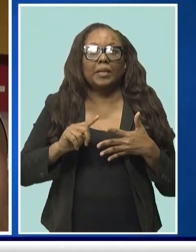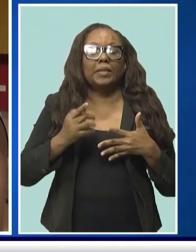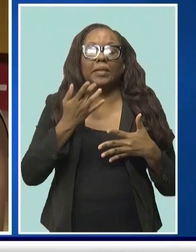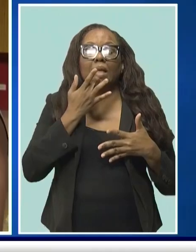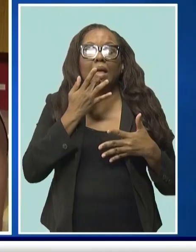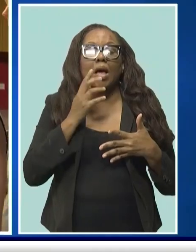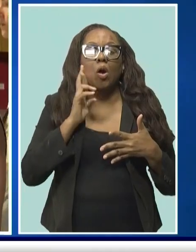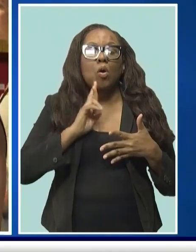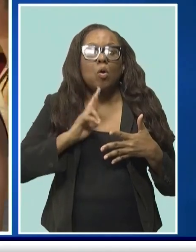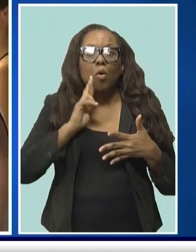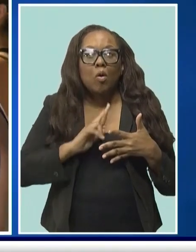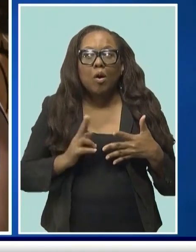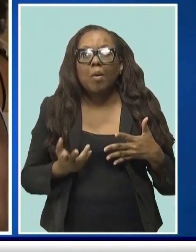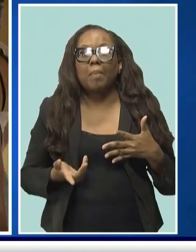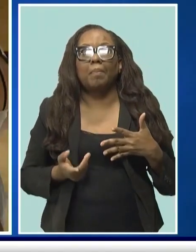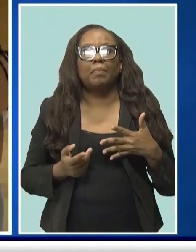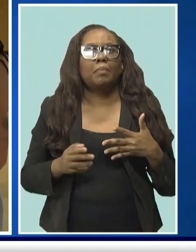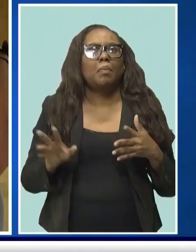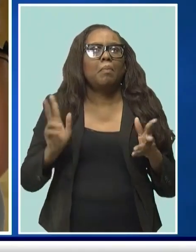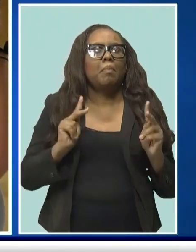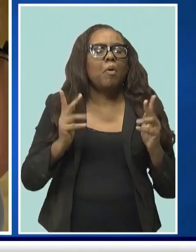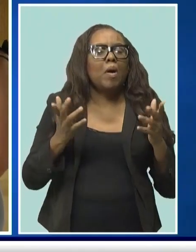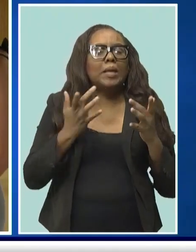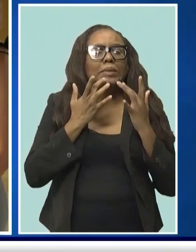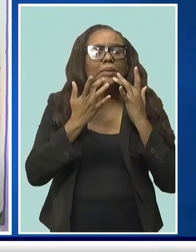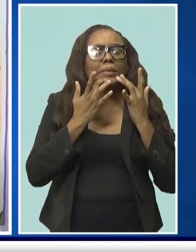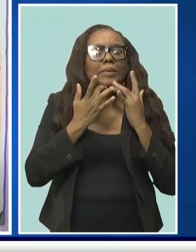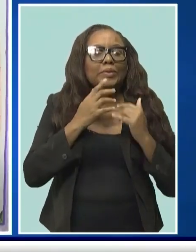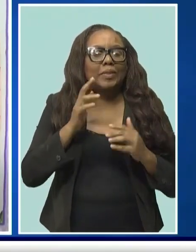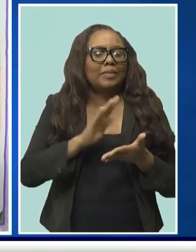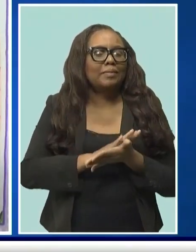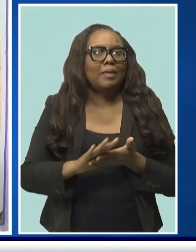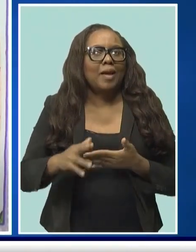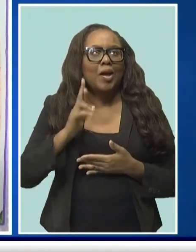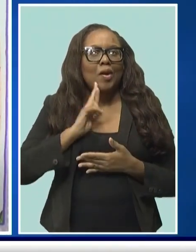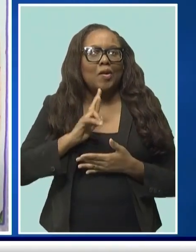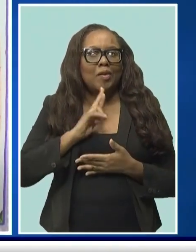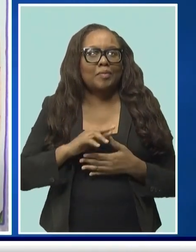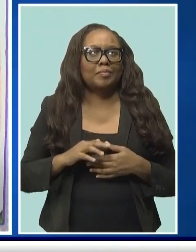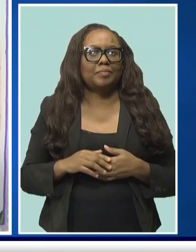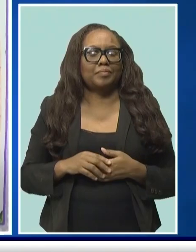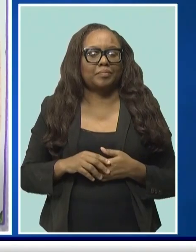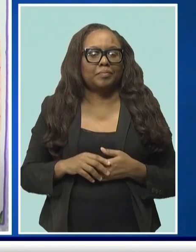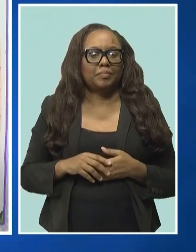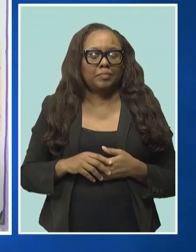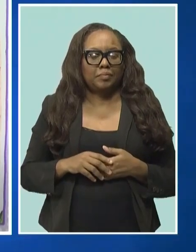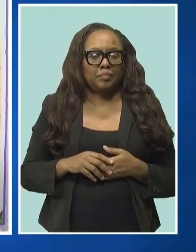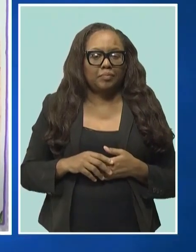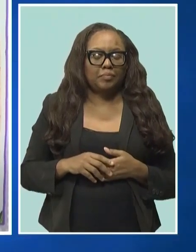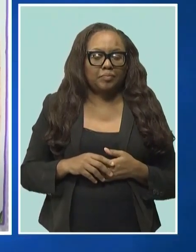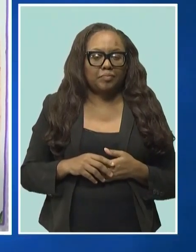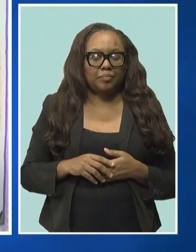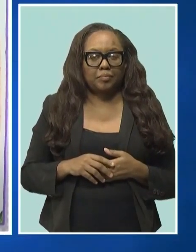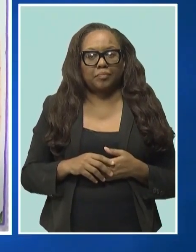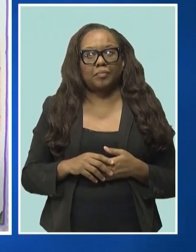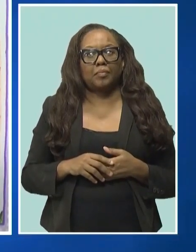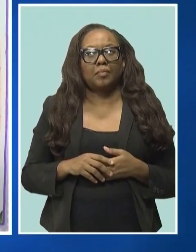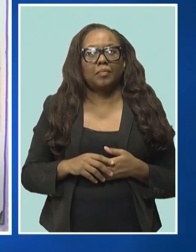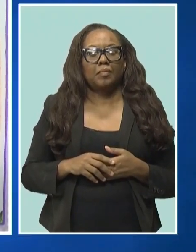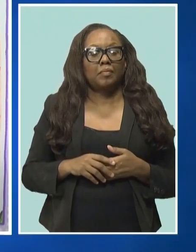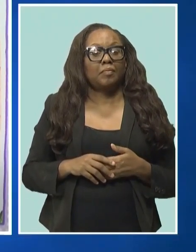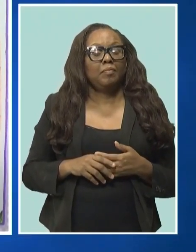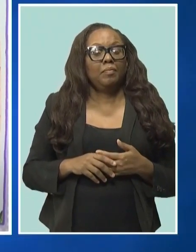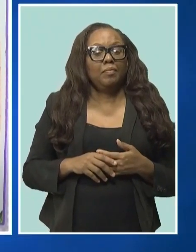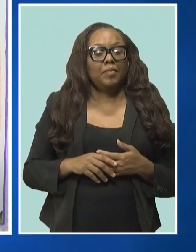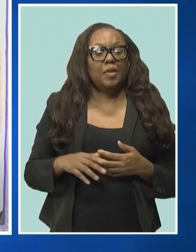who wish to indulge in a little tasting of that nice rum we have. With our all-you-can-play summer